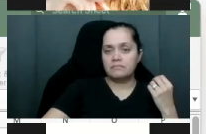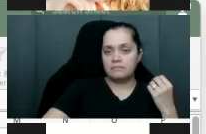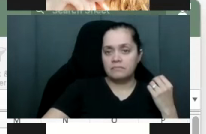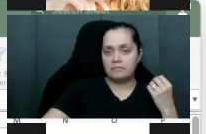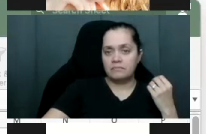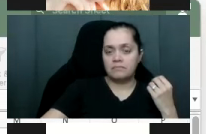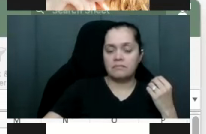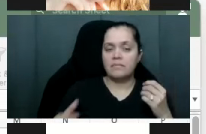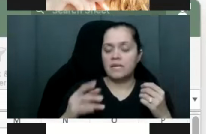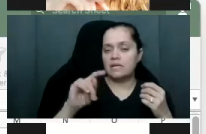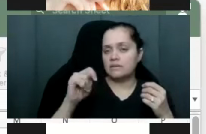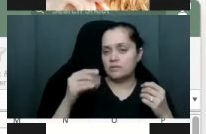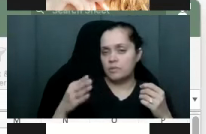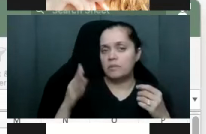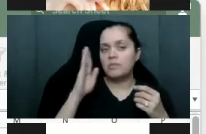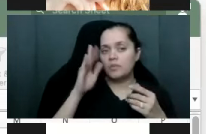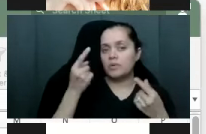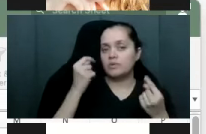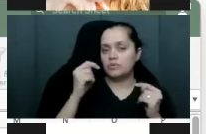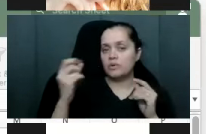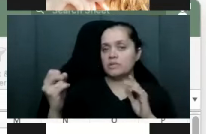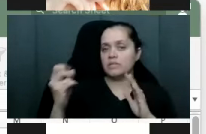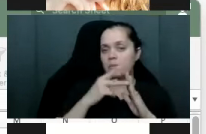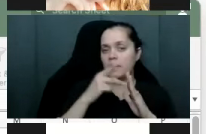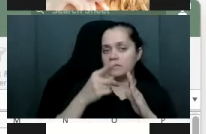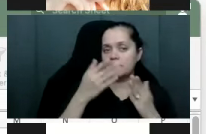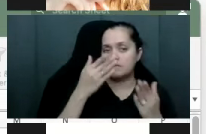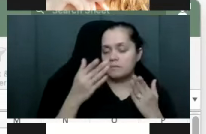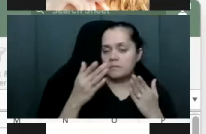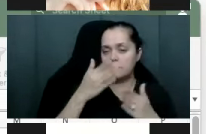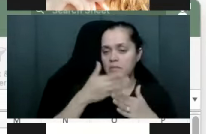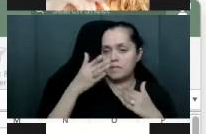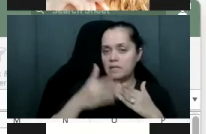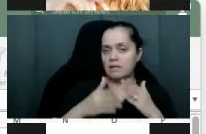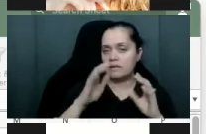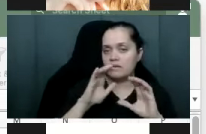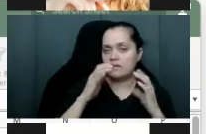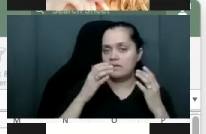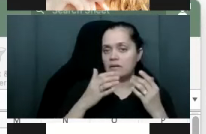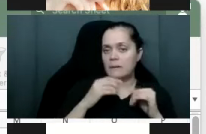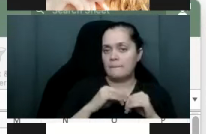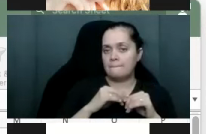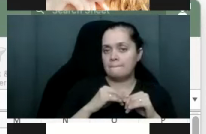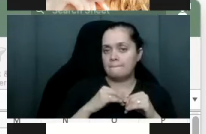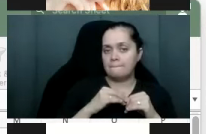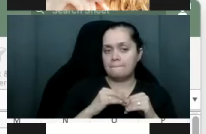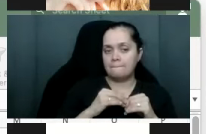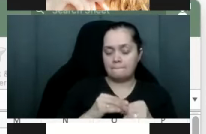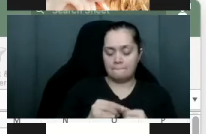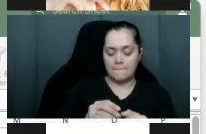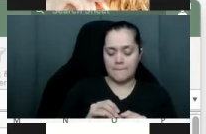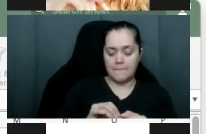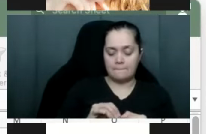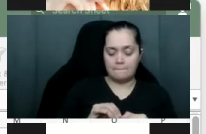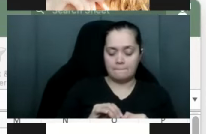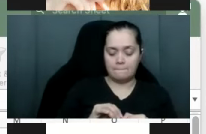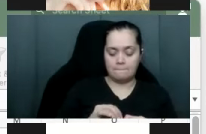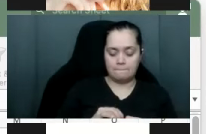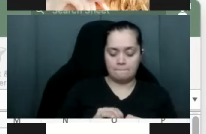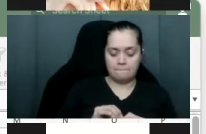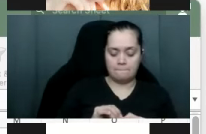That's too bad, but we will try to come back to that. Maybe by the end of the hour today, it will be back